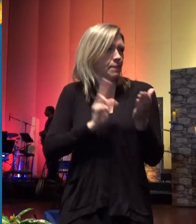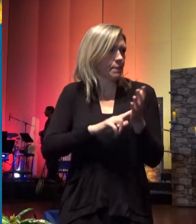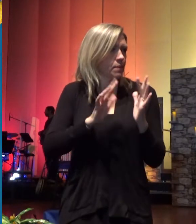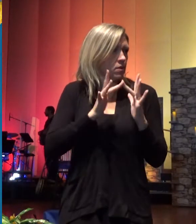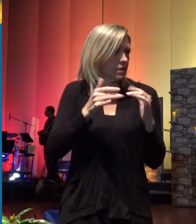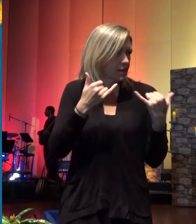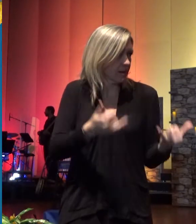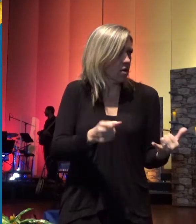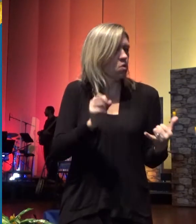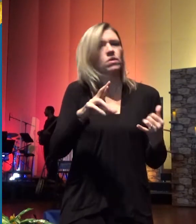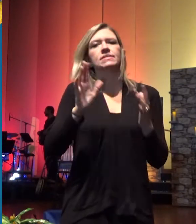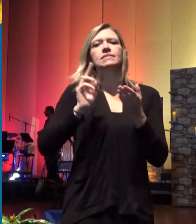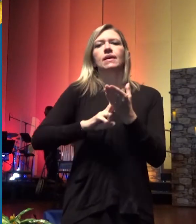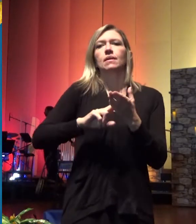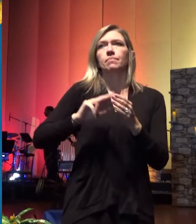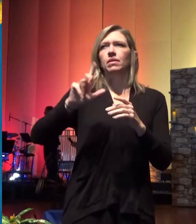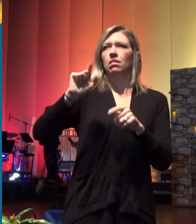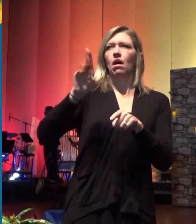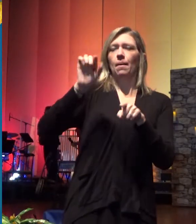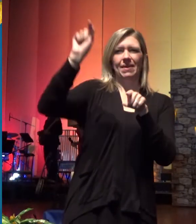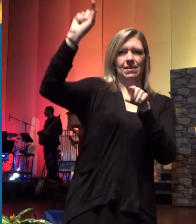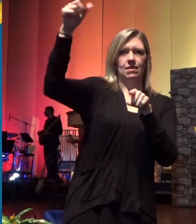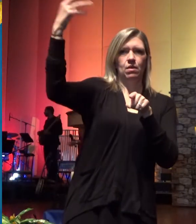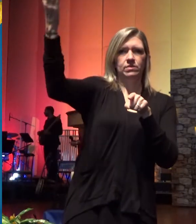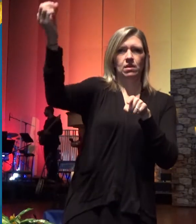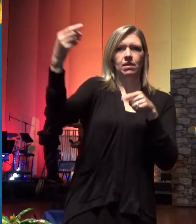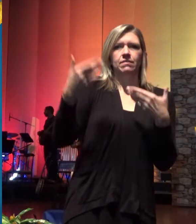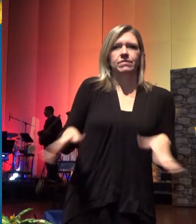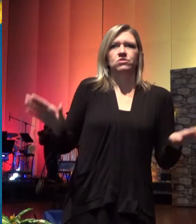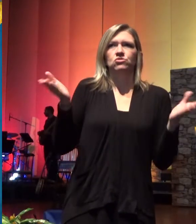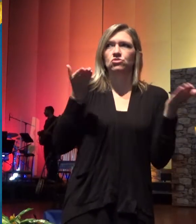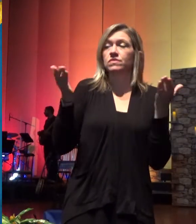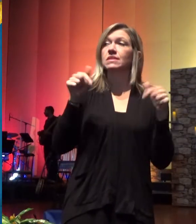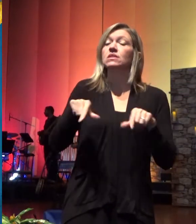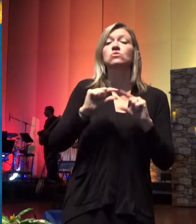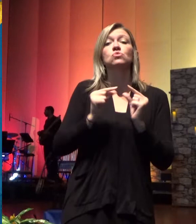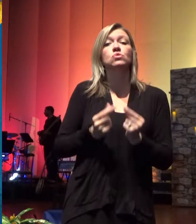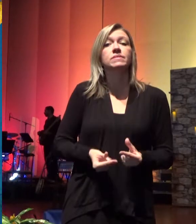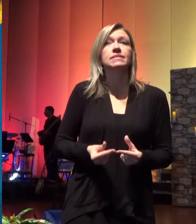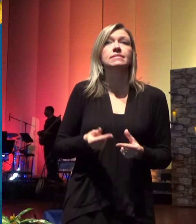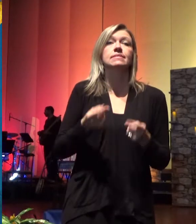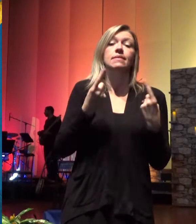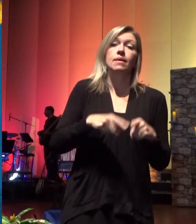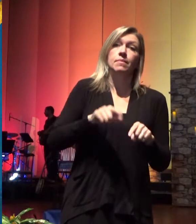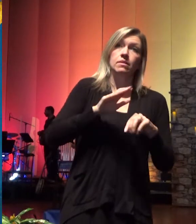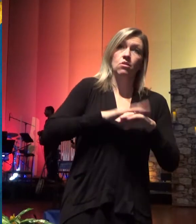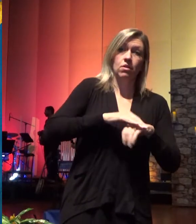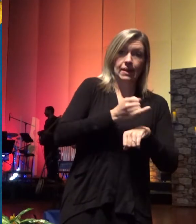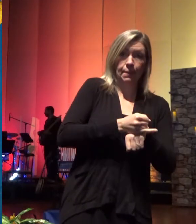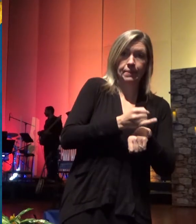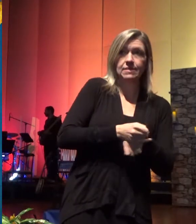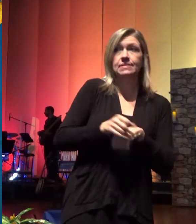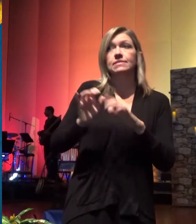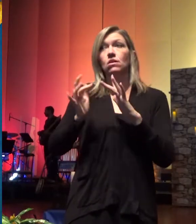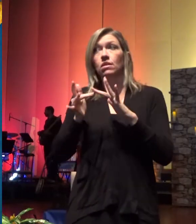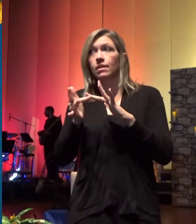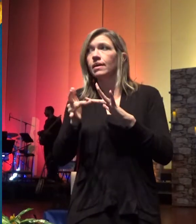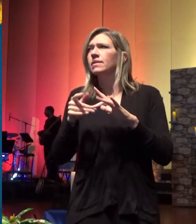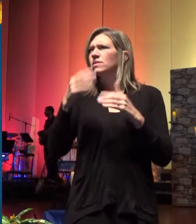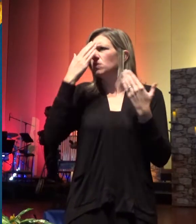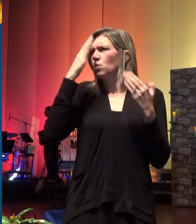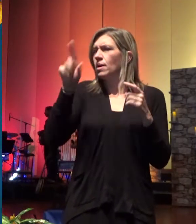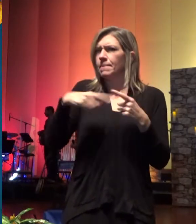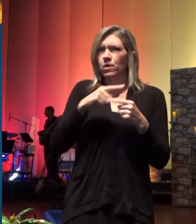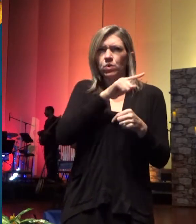or sign up in the lobby after services. These are groups that take place on campus or online, and I don't know about you, but it's time